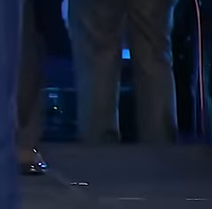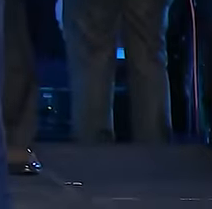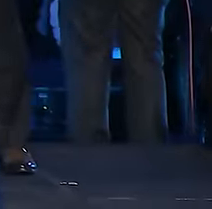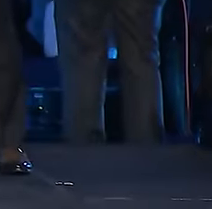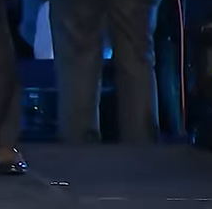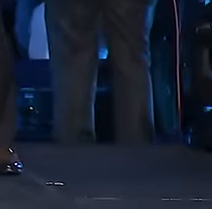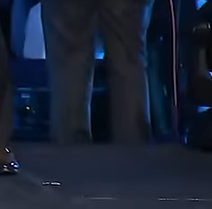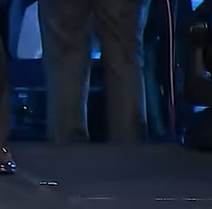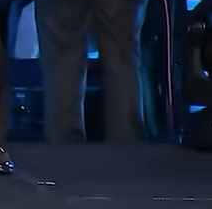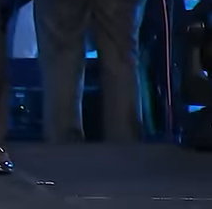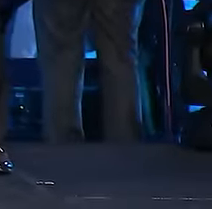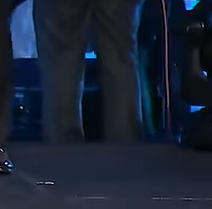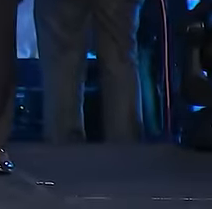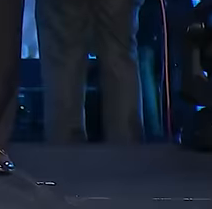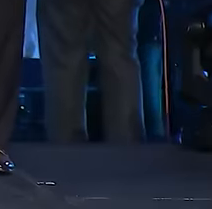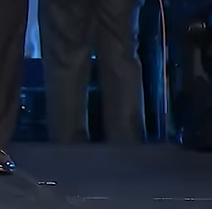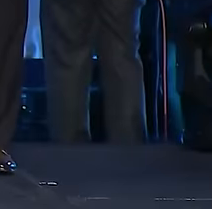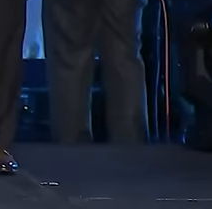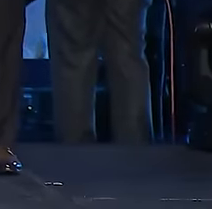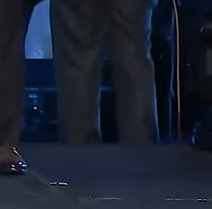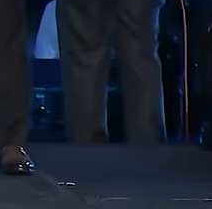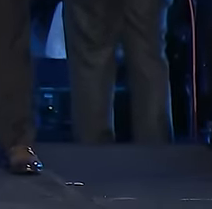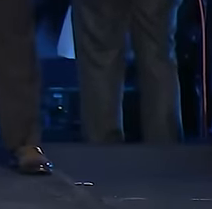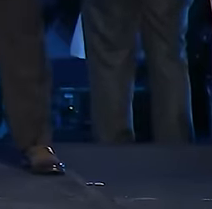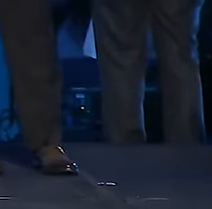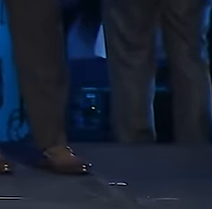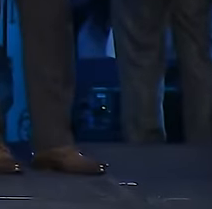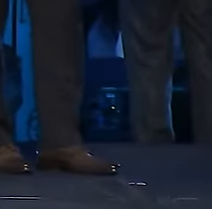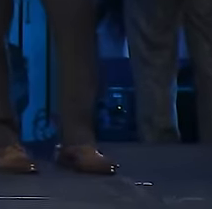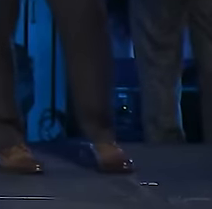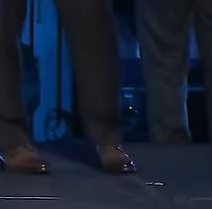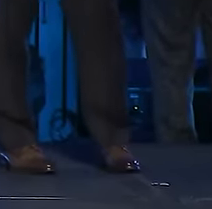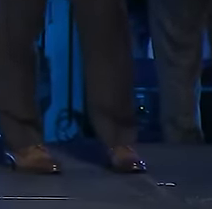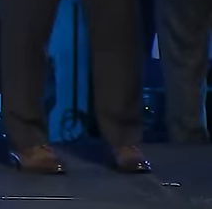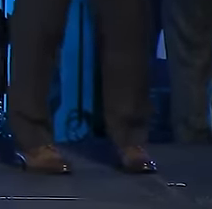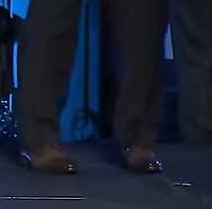be all glory, Father. A ti sea toda la gloria, Cristo.